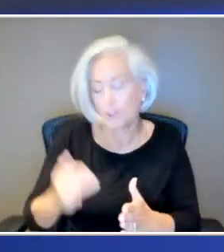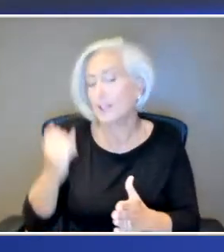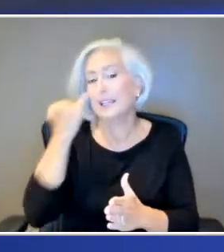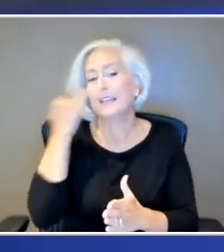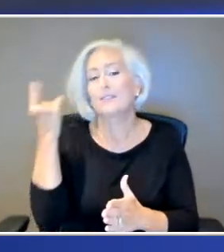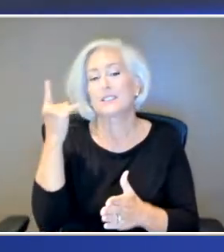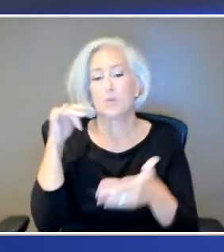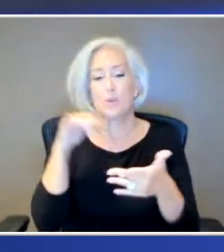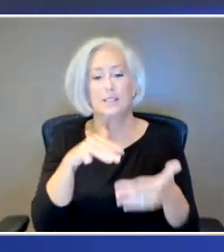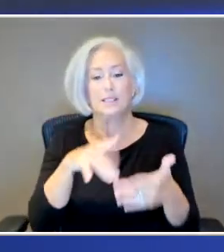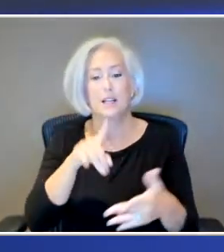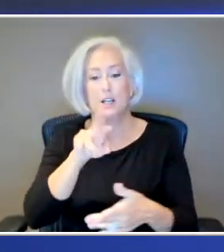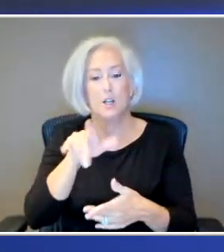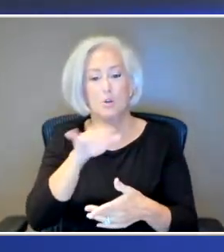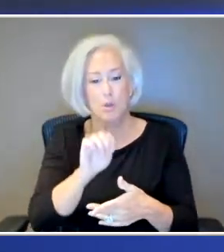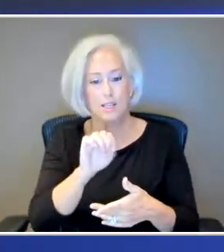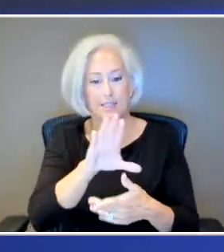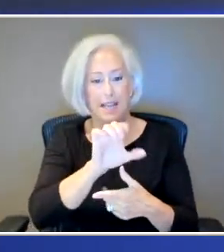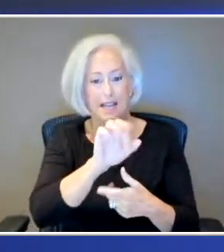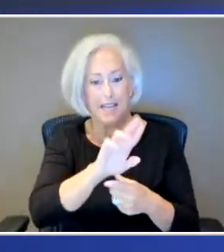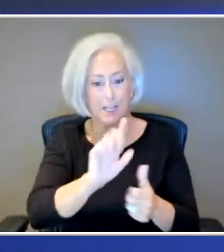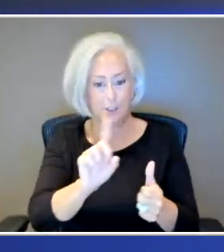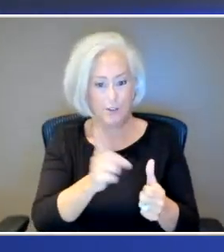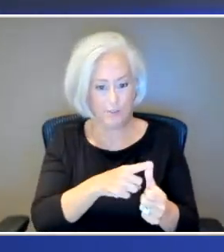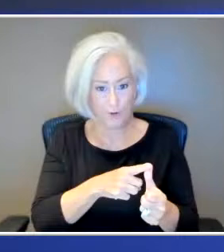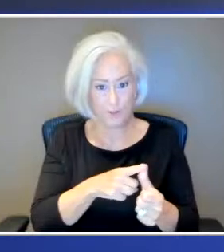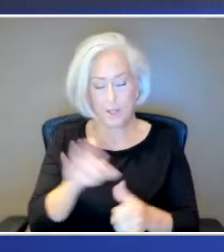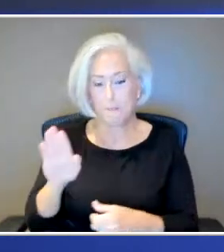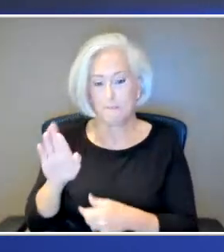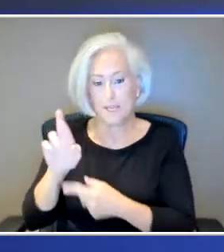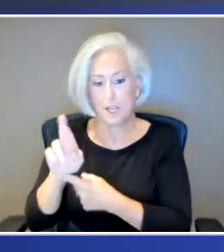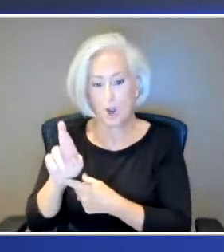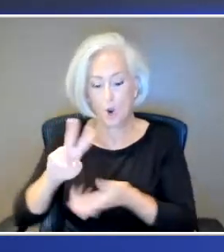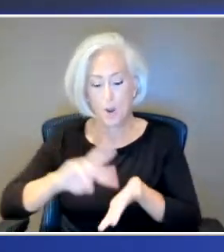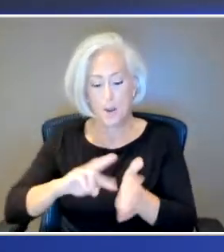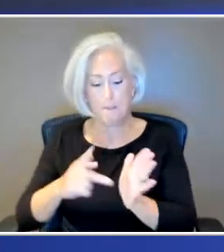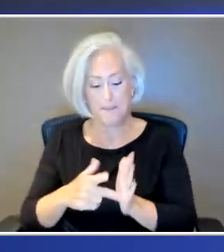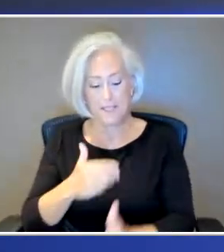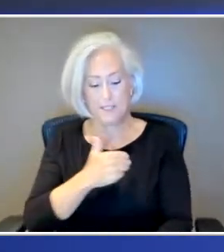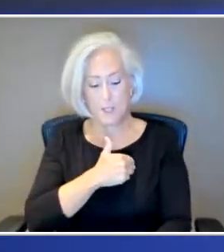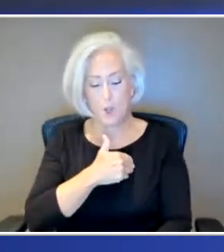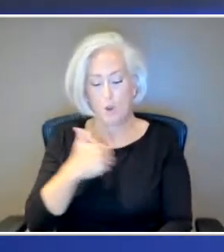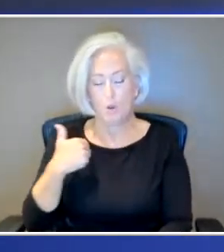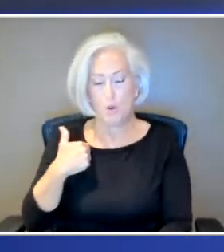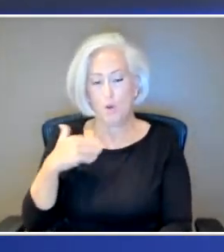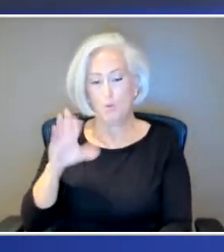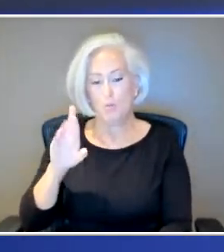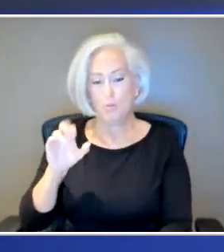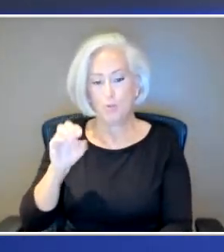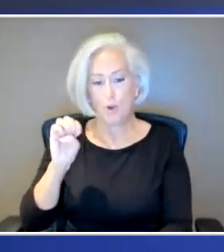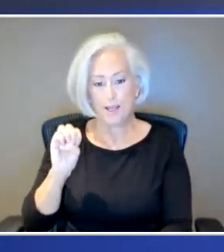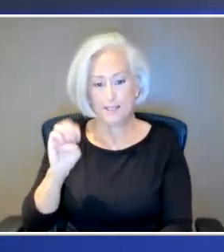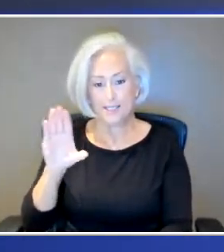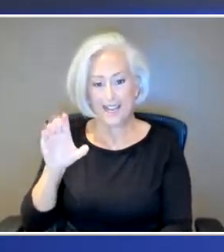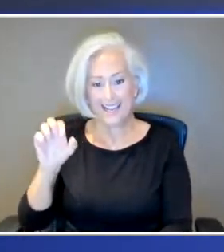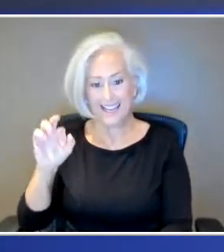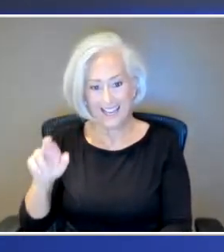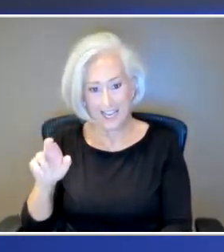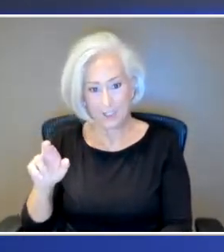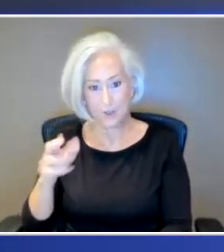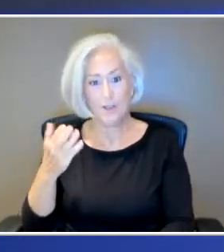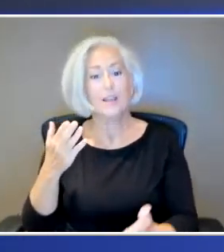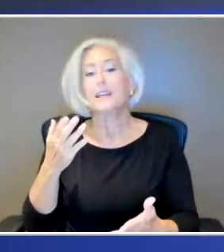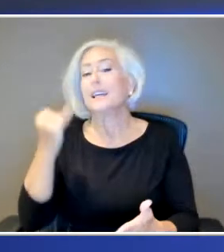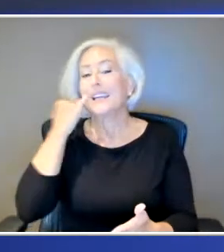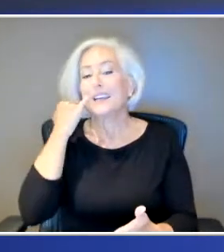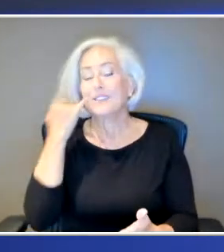probably would have a different name, because the BR refers to the breast cancer related gene. It probably would have been PRCA if